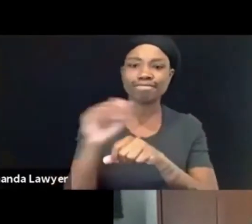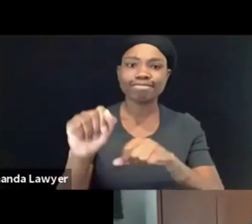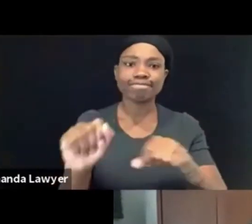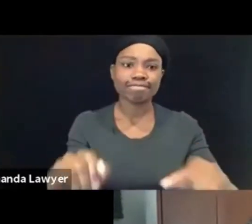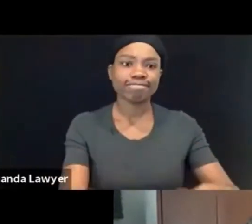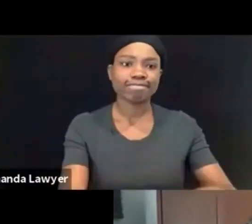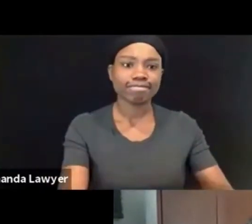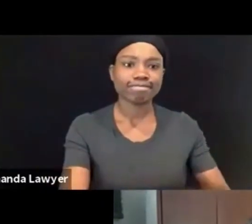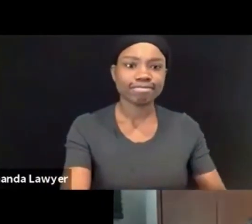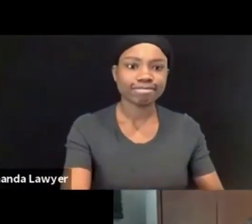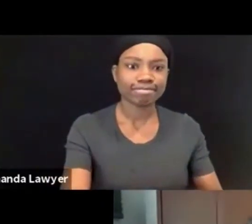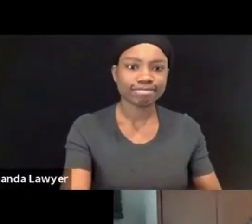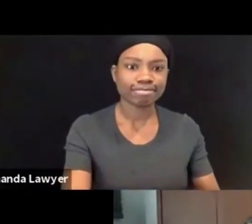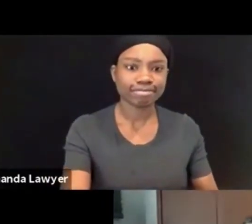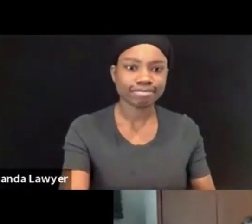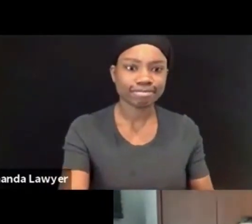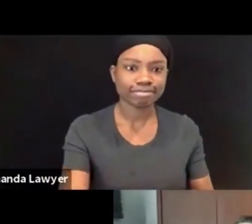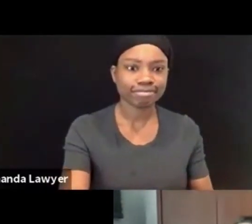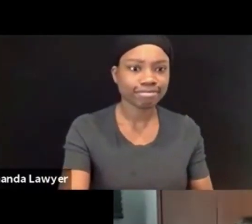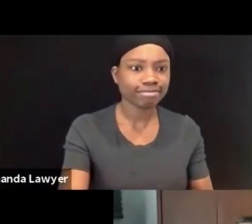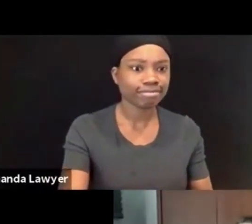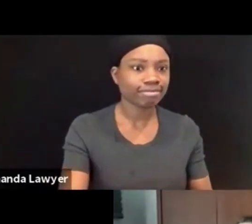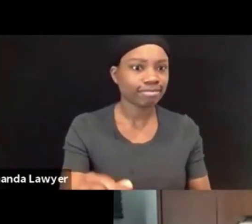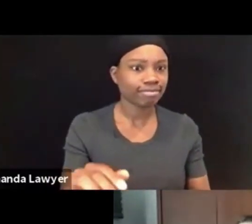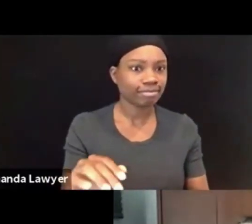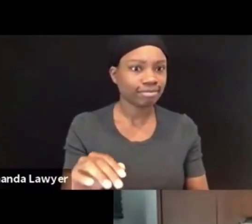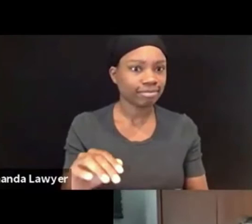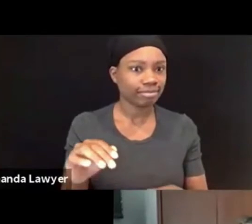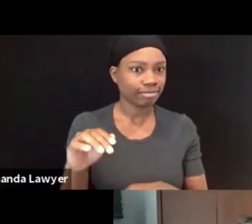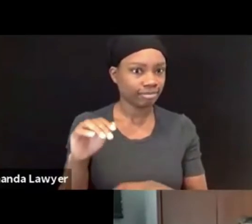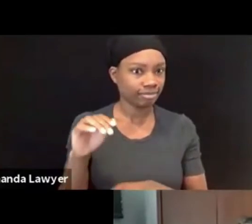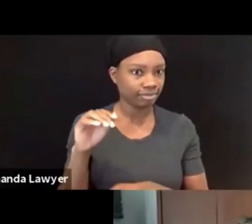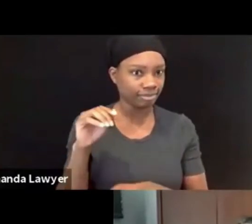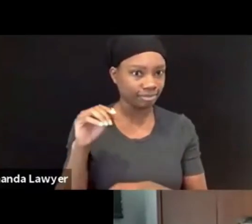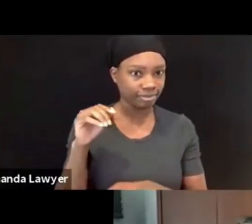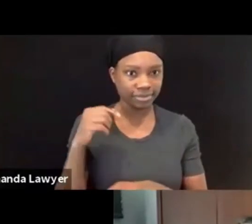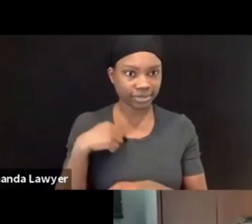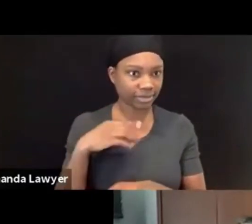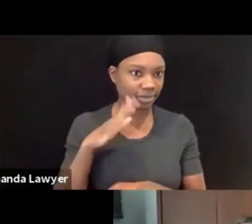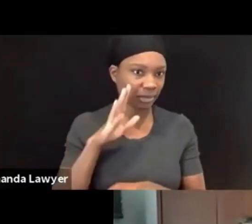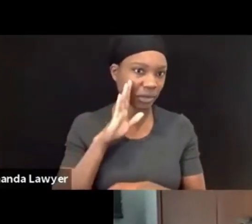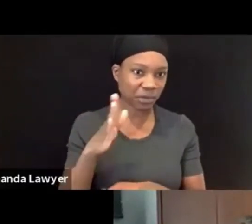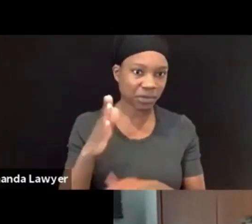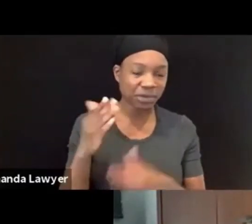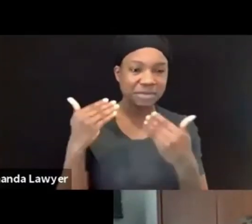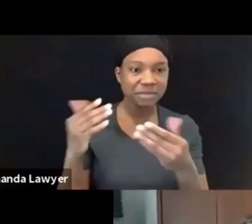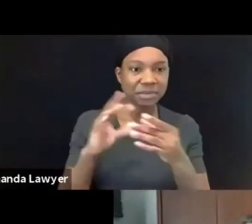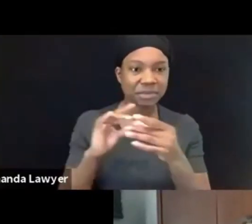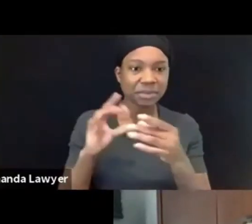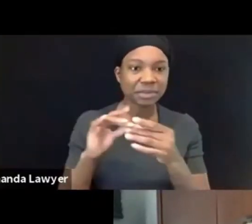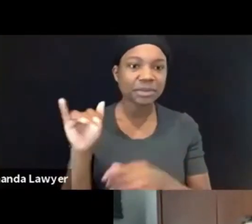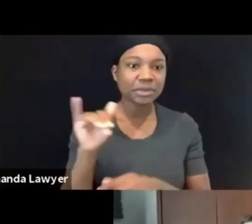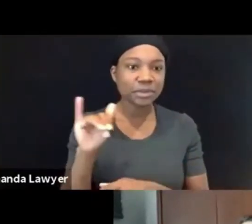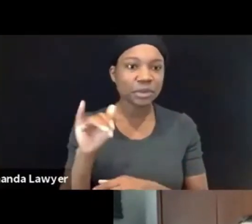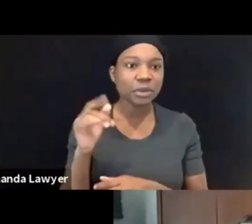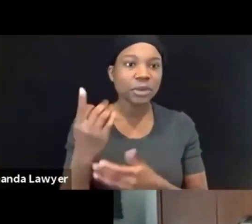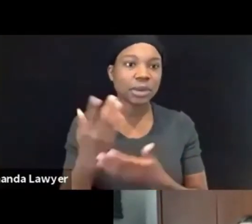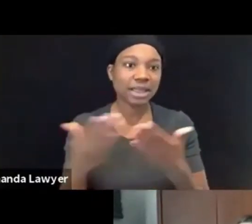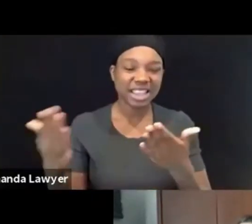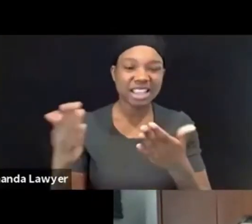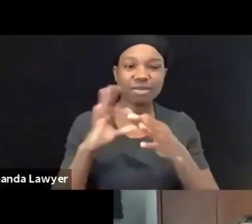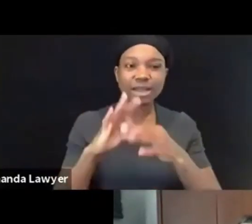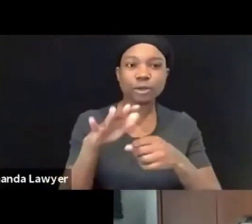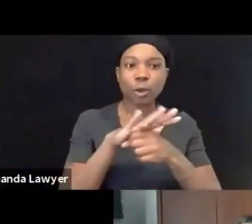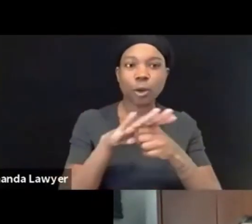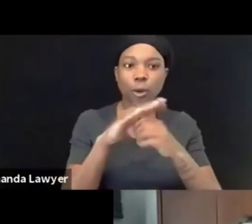Thank you, Scott. This is Mike. I'll just jump in real quick. One thing, even though we've already talked about the local level, one of the